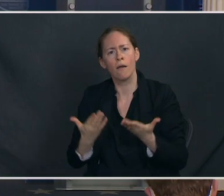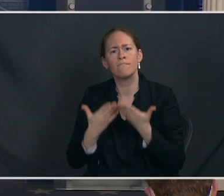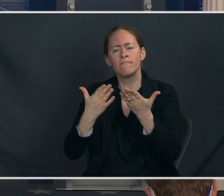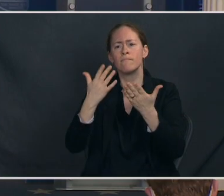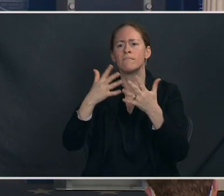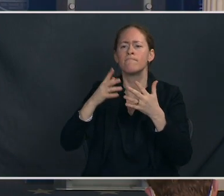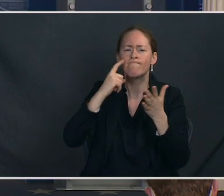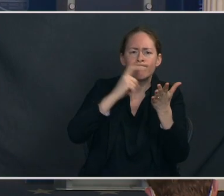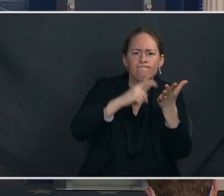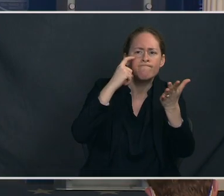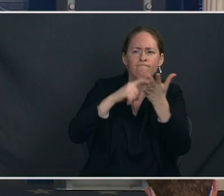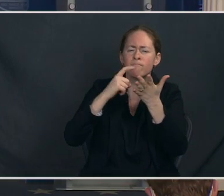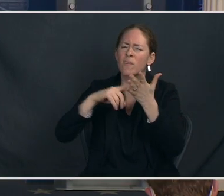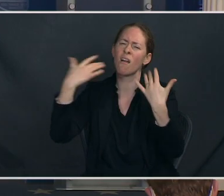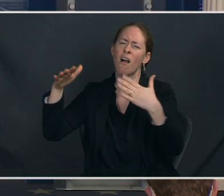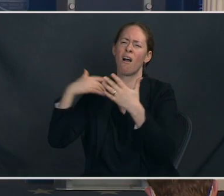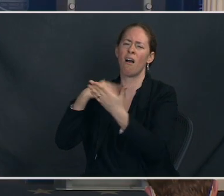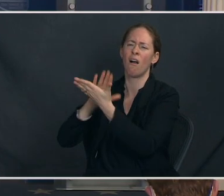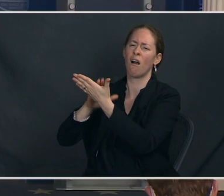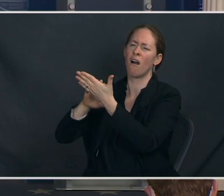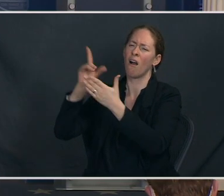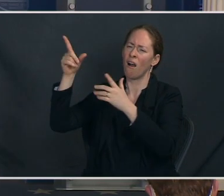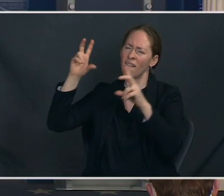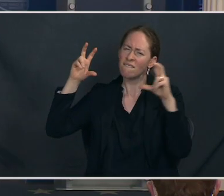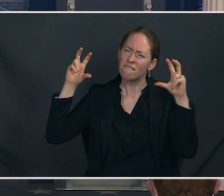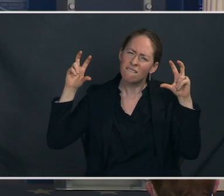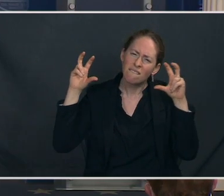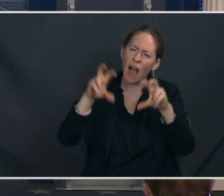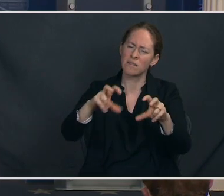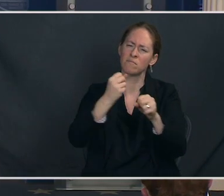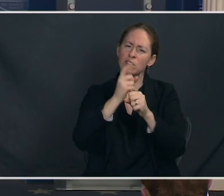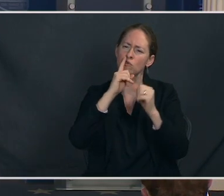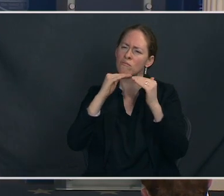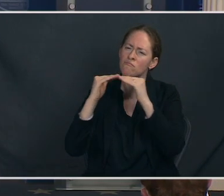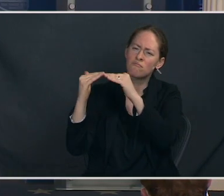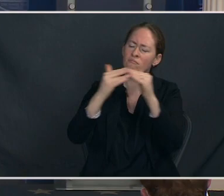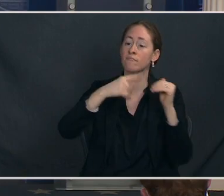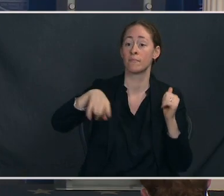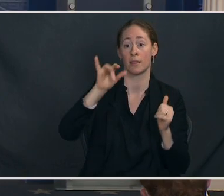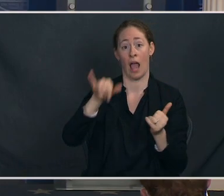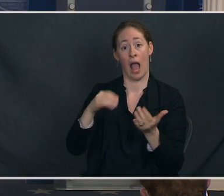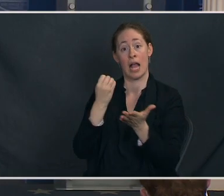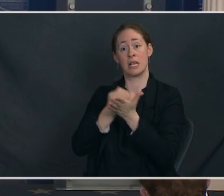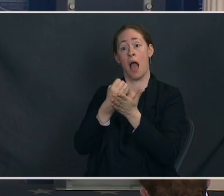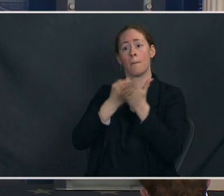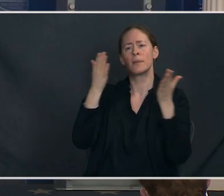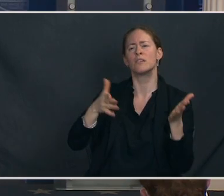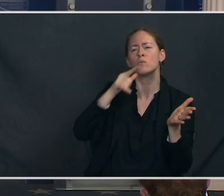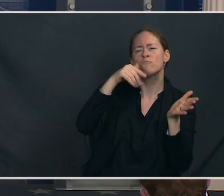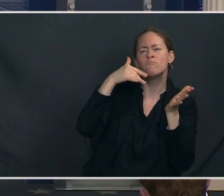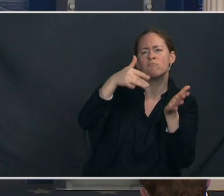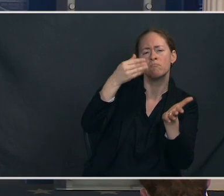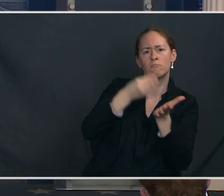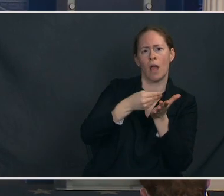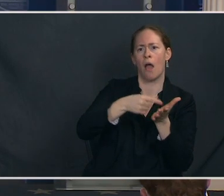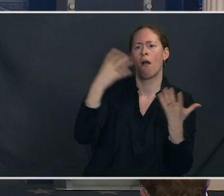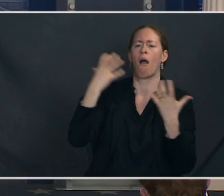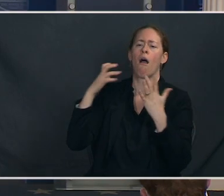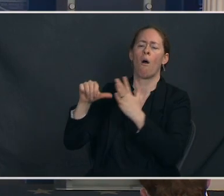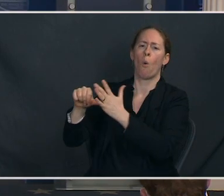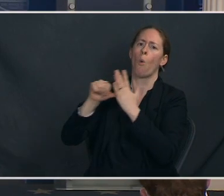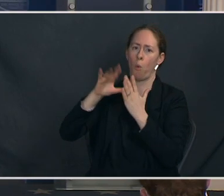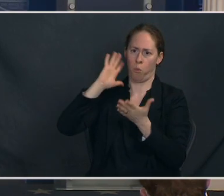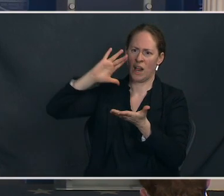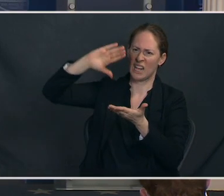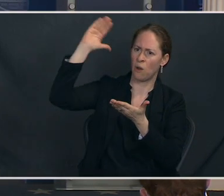equity. Independent economists estimate that his plan will cut child poverty in half. Cut